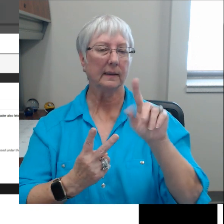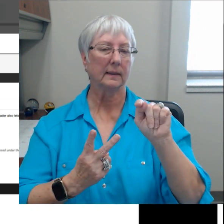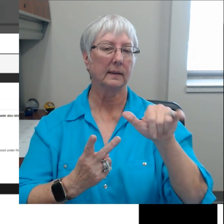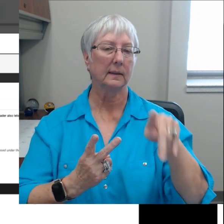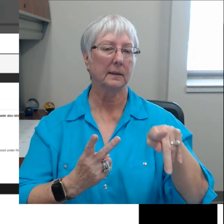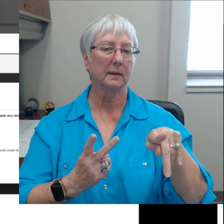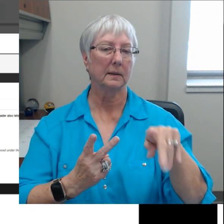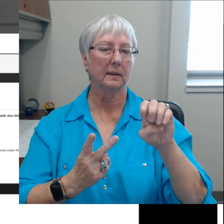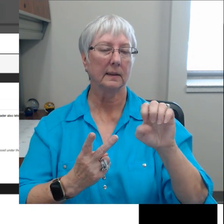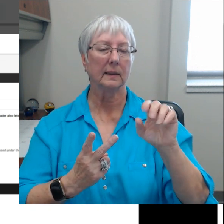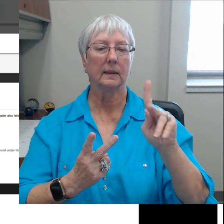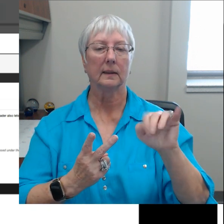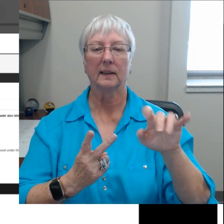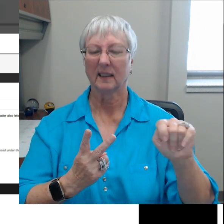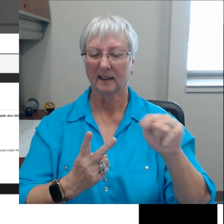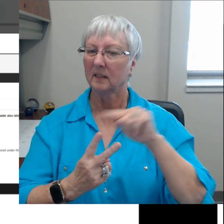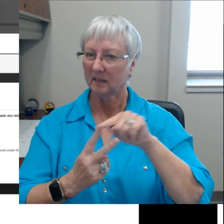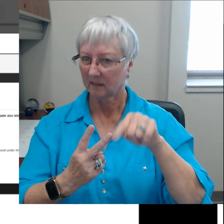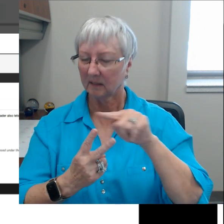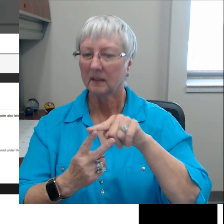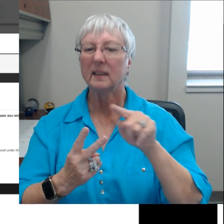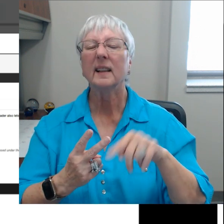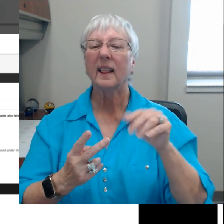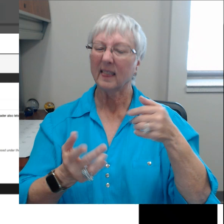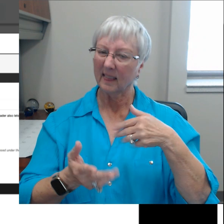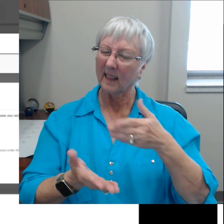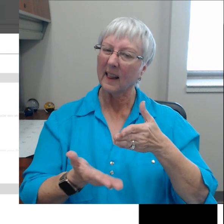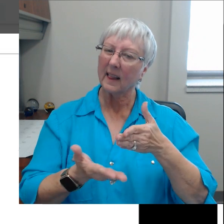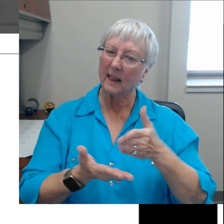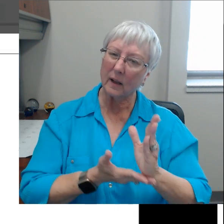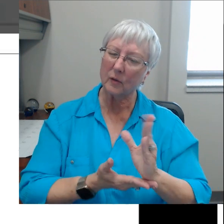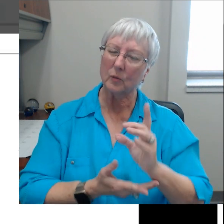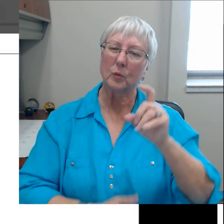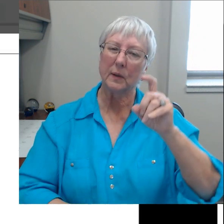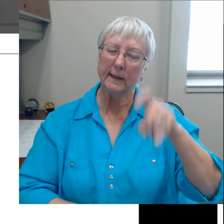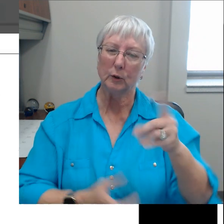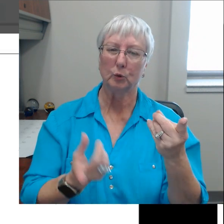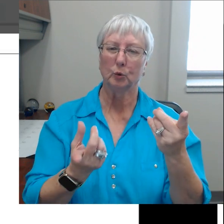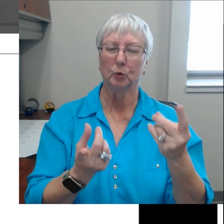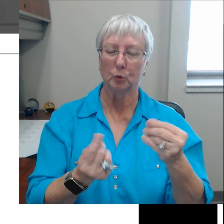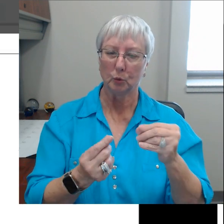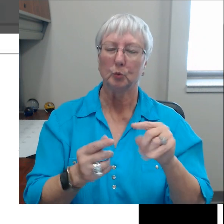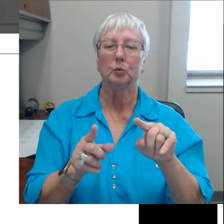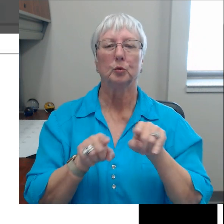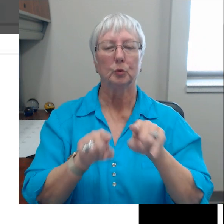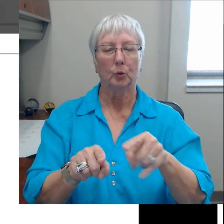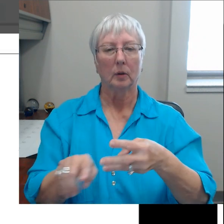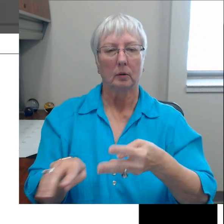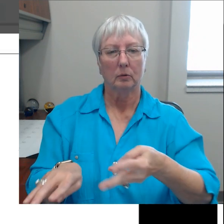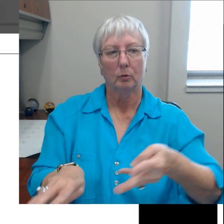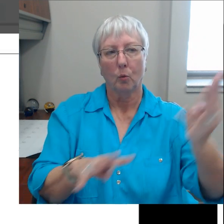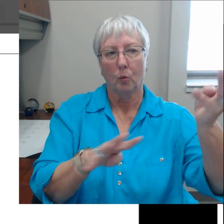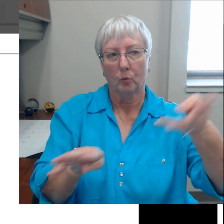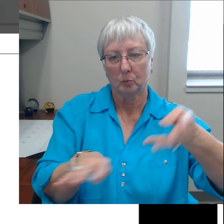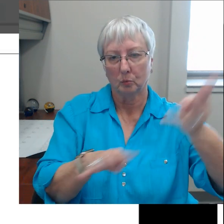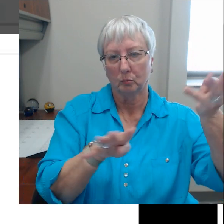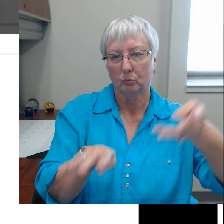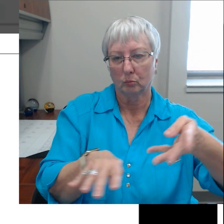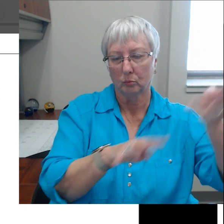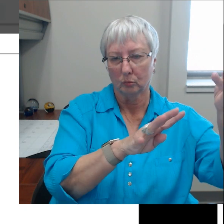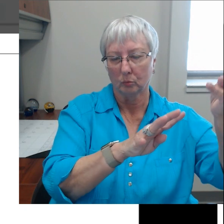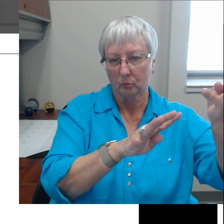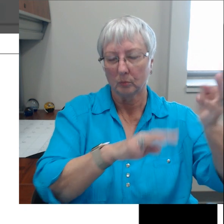to specify what should happen during the various stages of web font loading. Web Font Loader will trigger events when web fonts are loading,